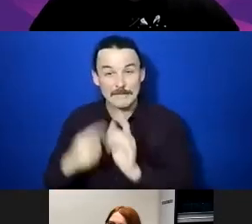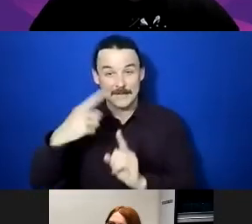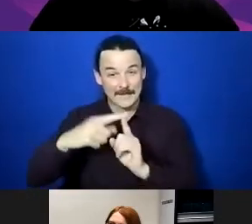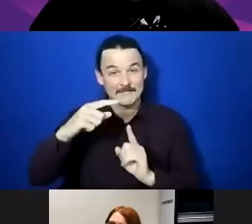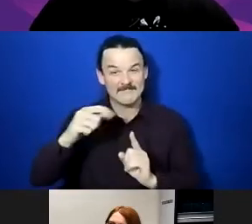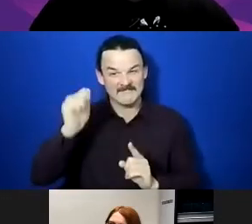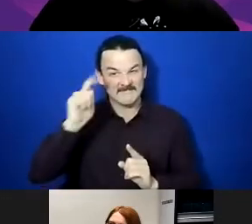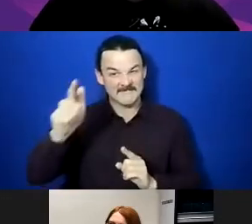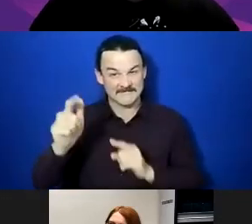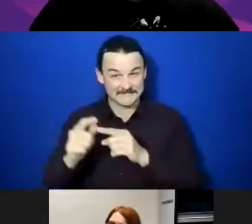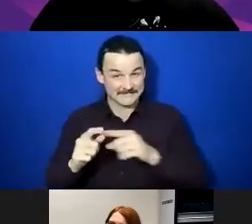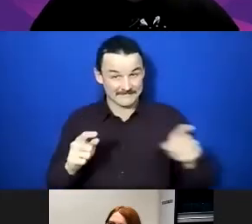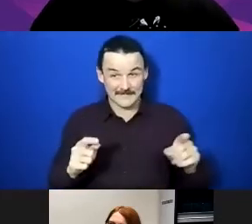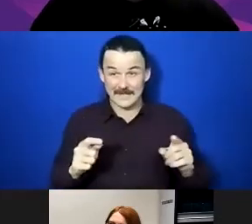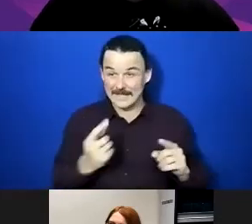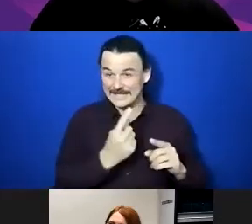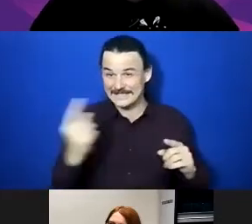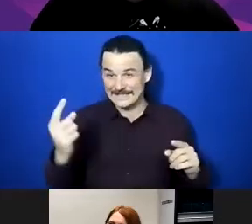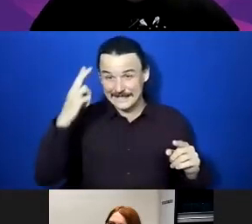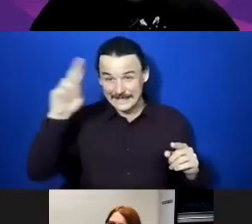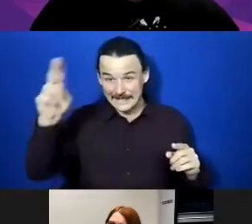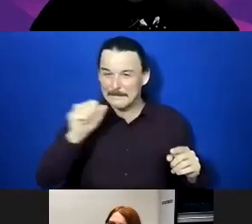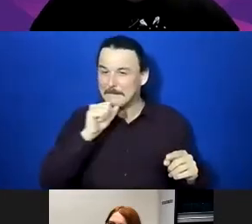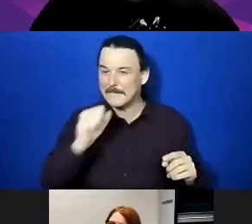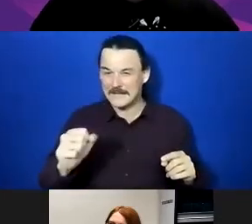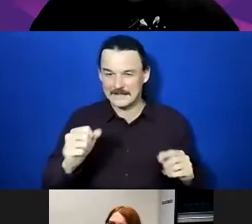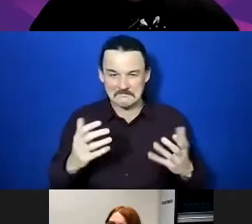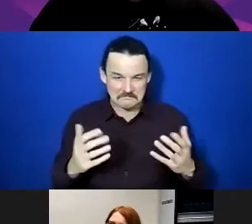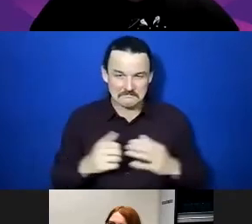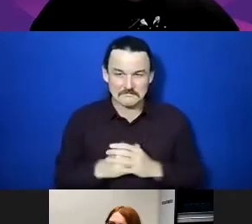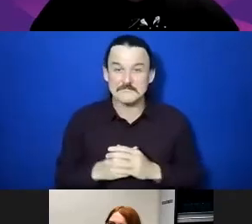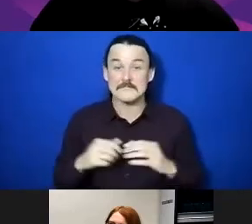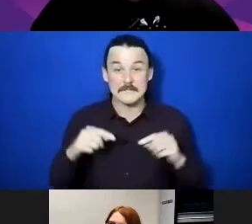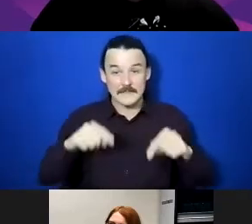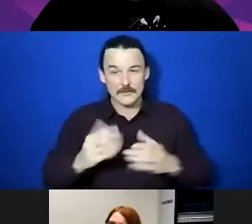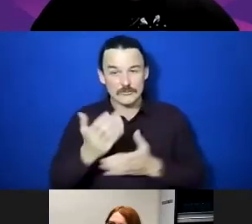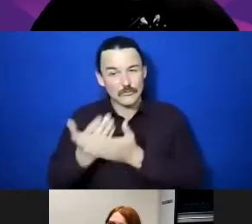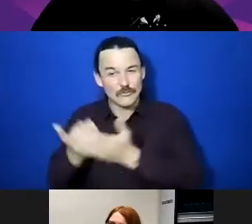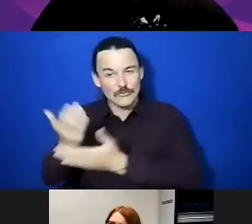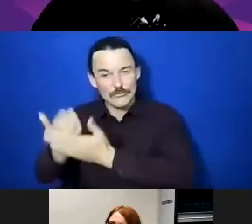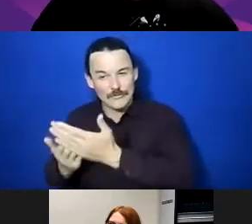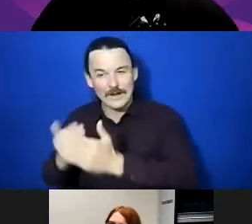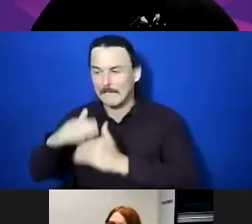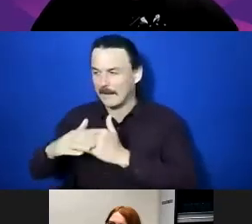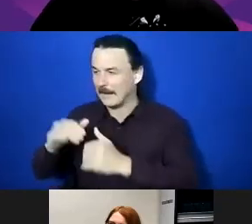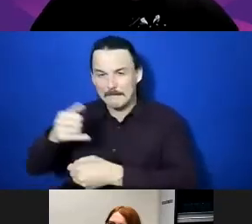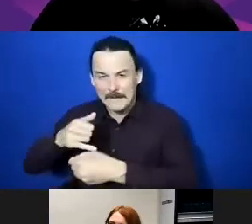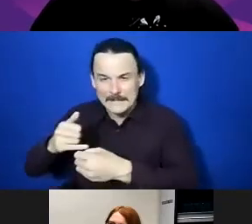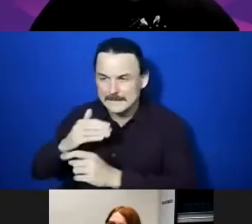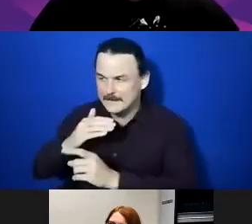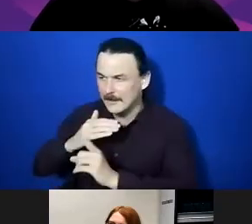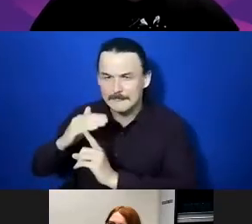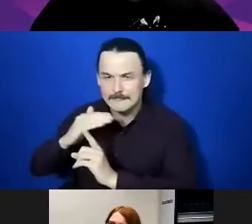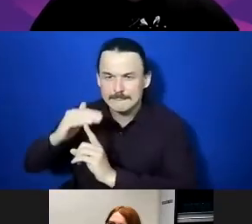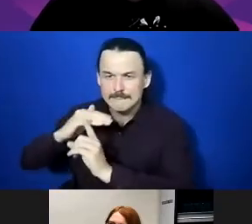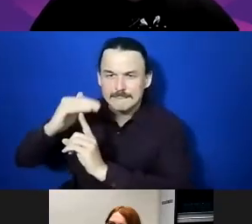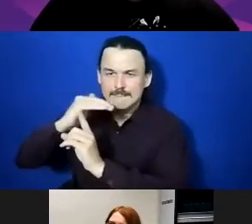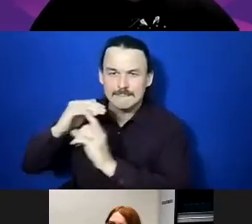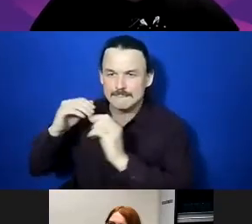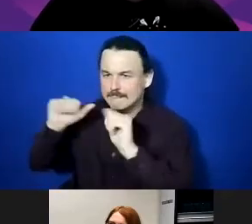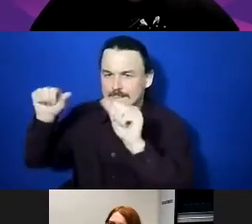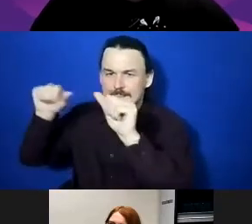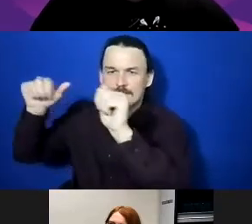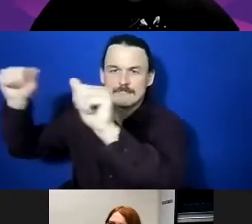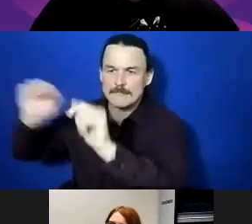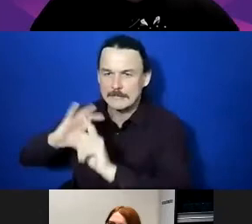male. In addition to being about medical progress, stories of anaesthetic history almost always follow the great